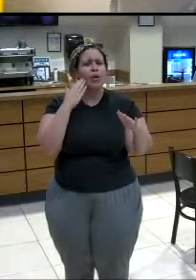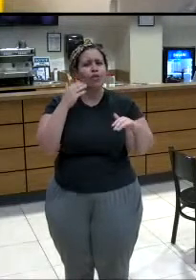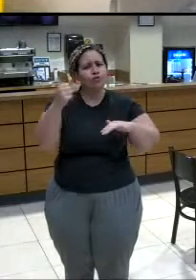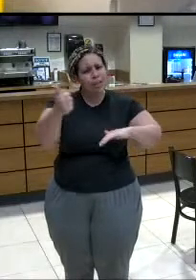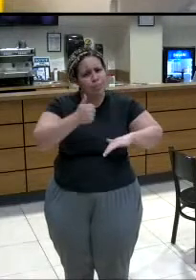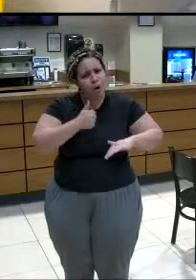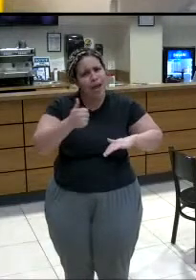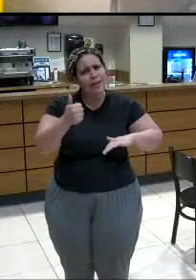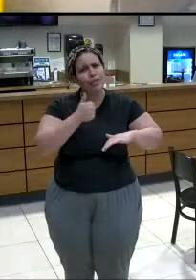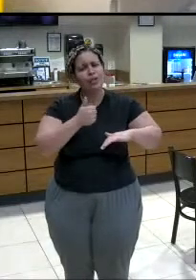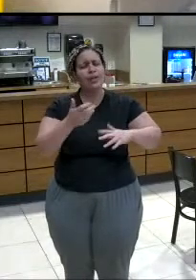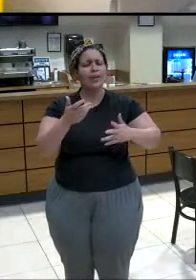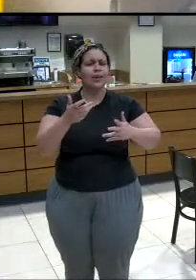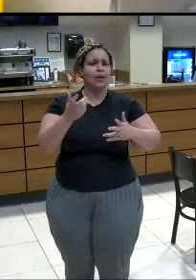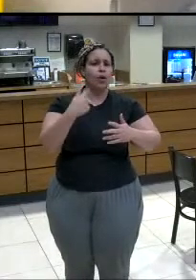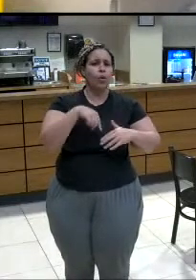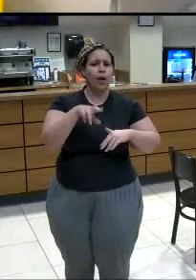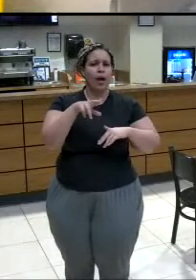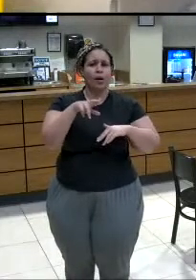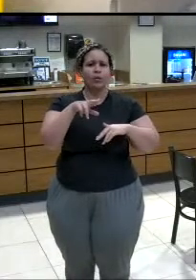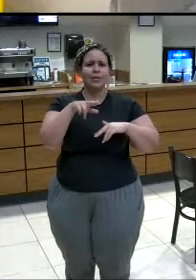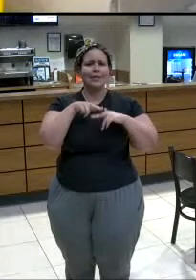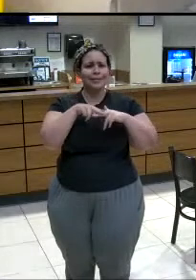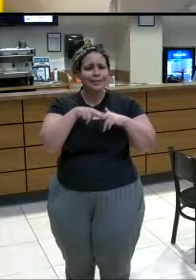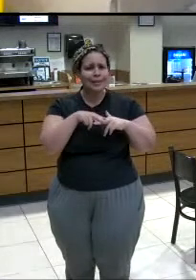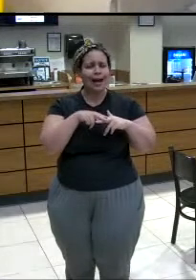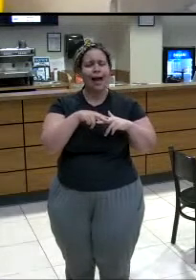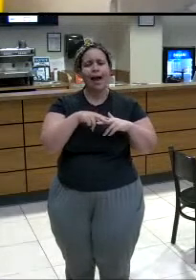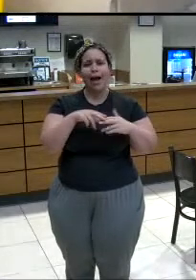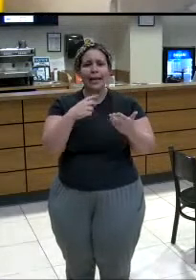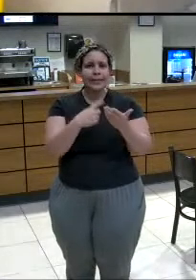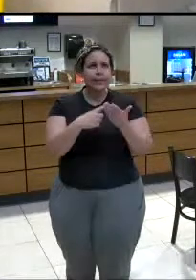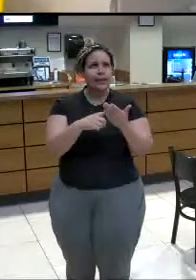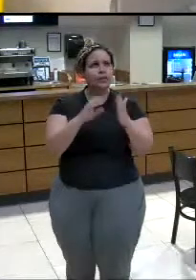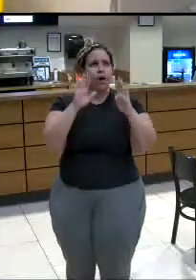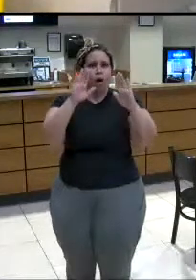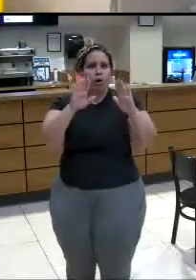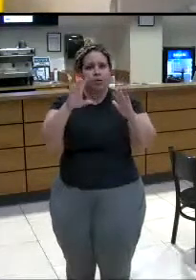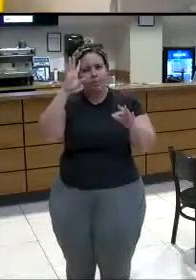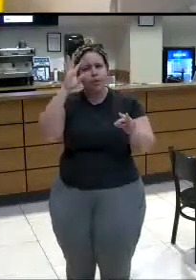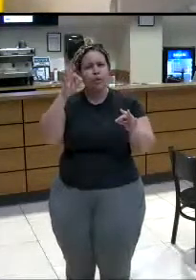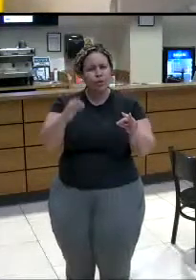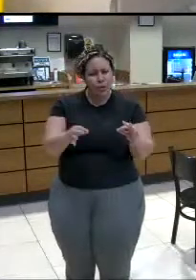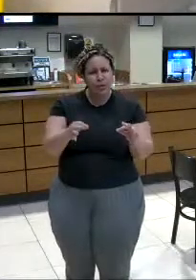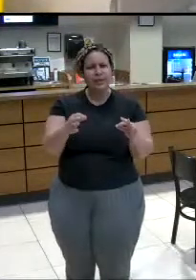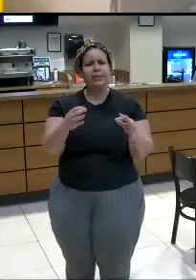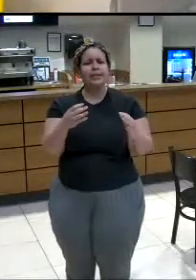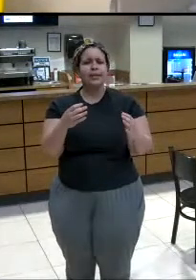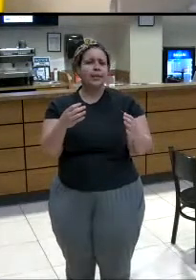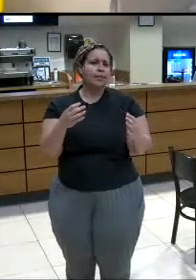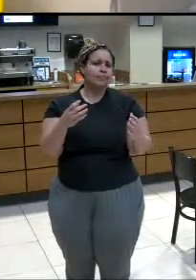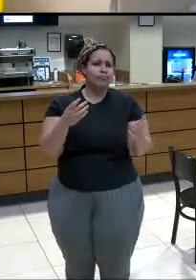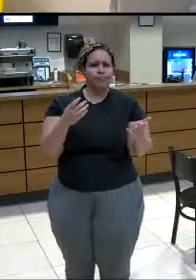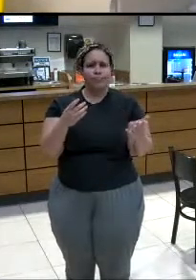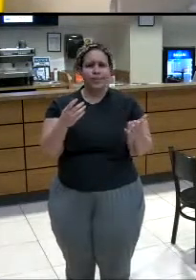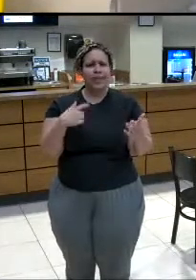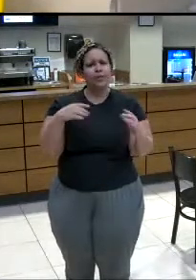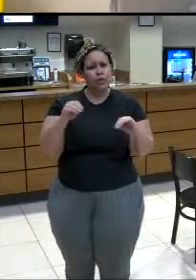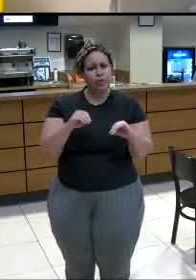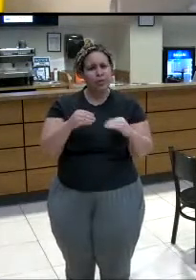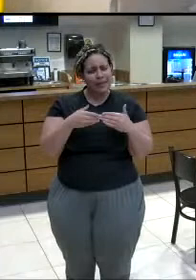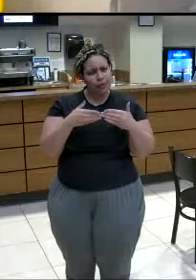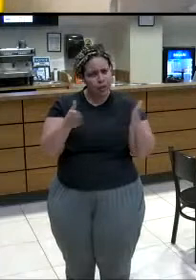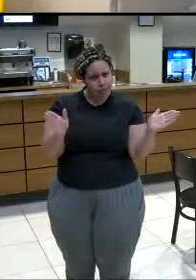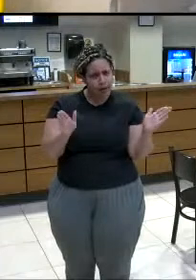we all just sat and came up with great solutions and learned really, it was more transparent how you can lean